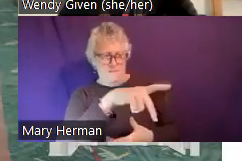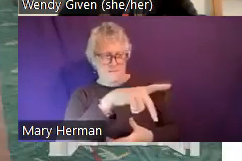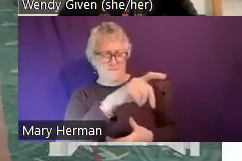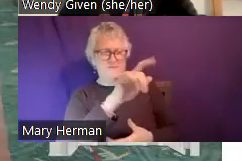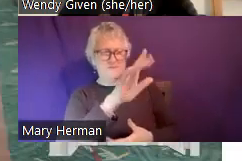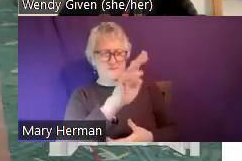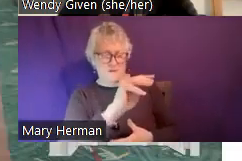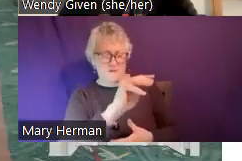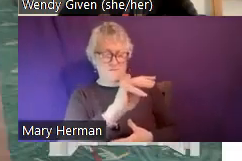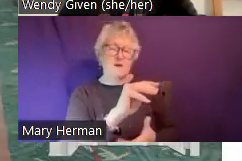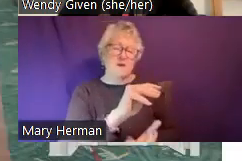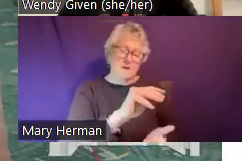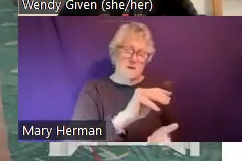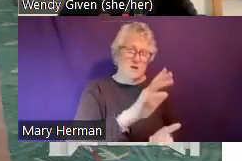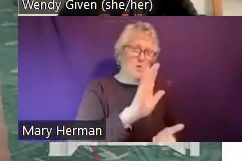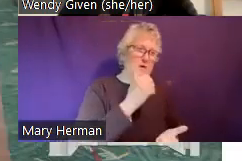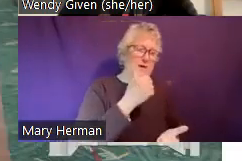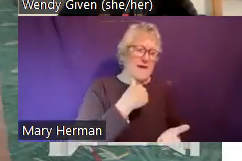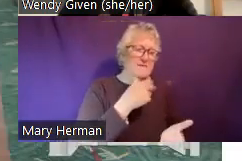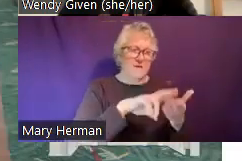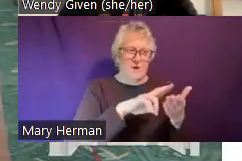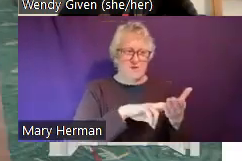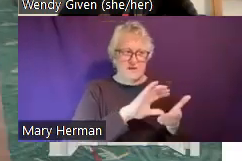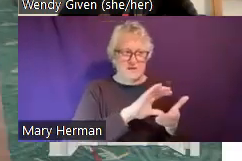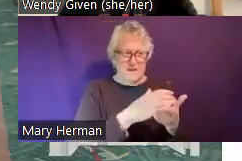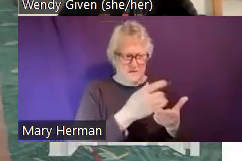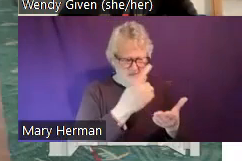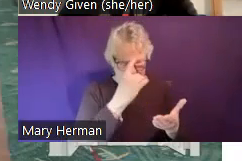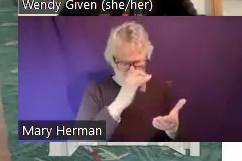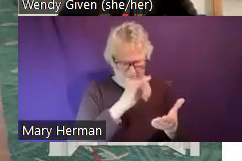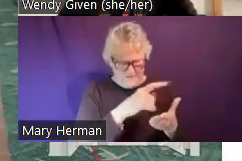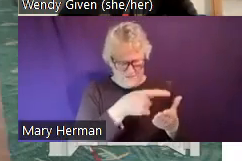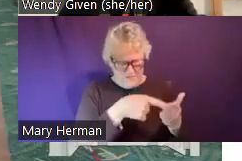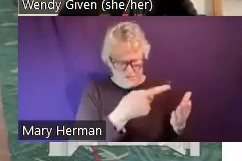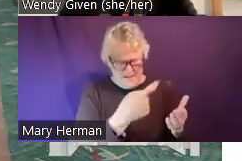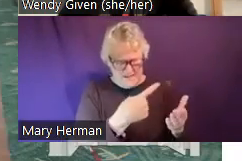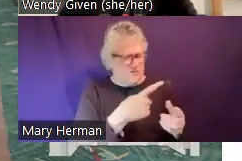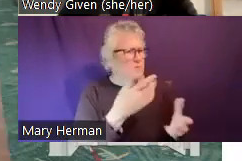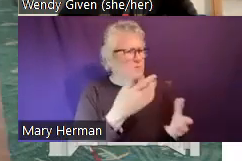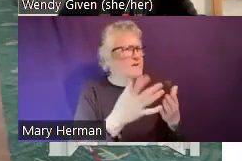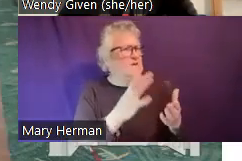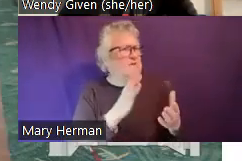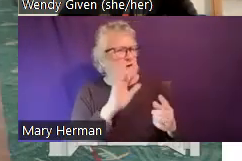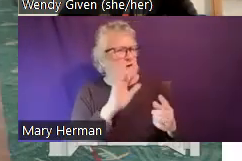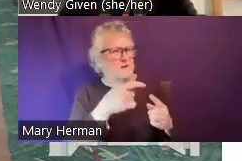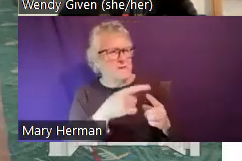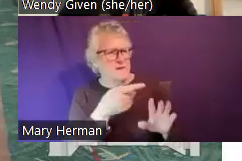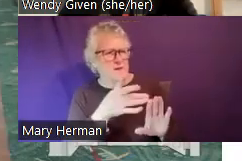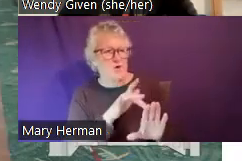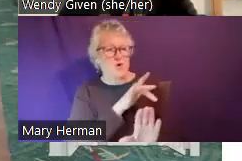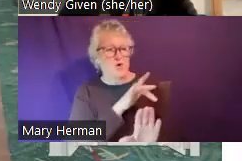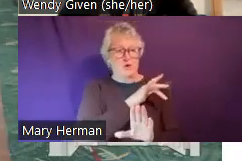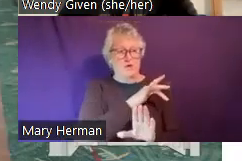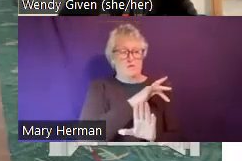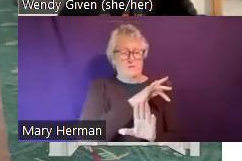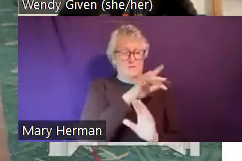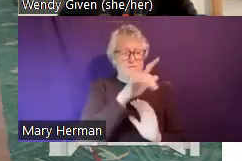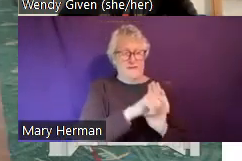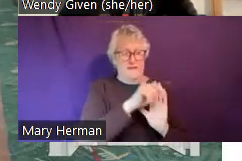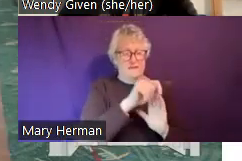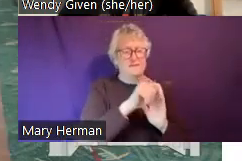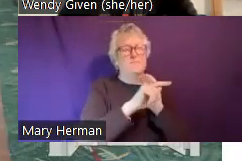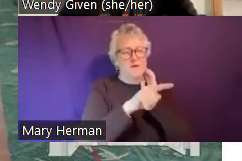contract amount. I think this is what you're asking, or maybe you're asking about a little earlier phase, but there you will have a